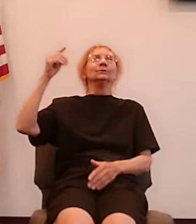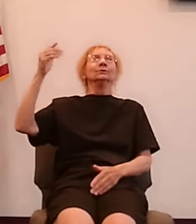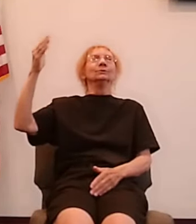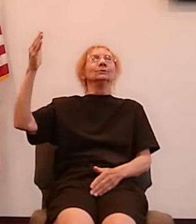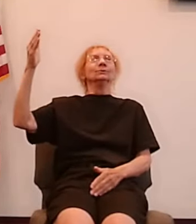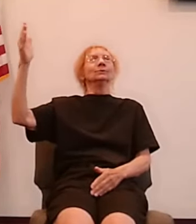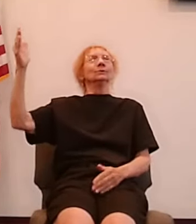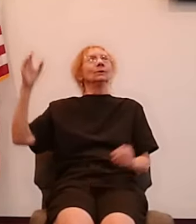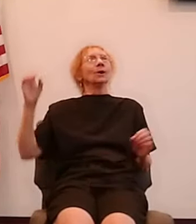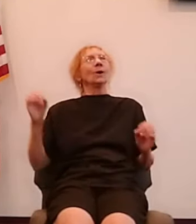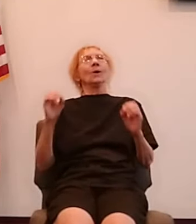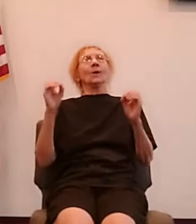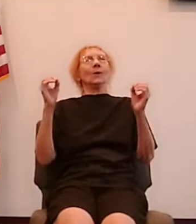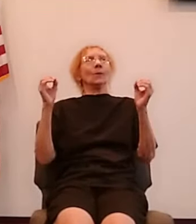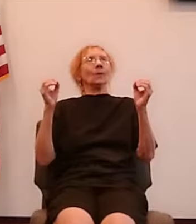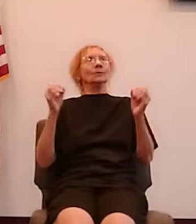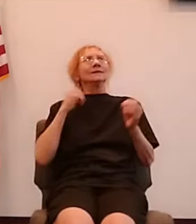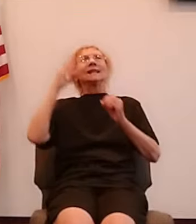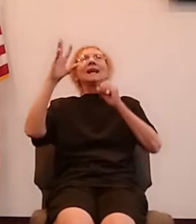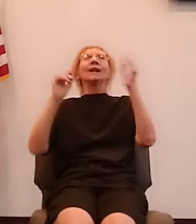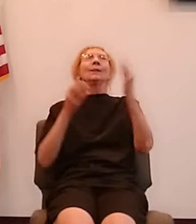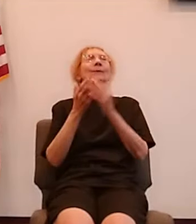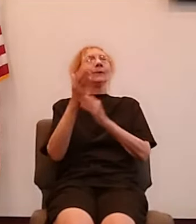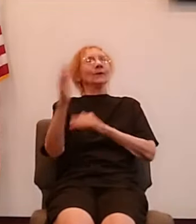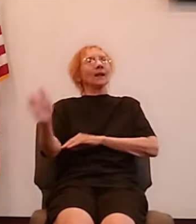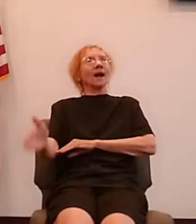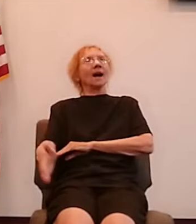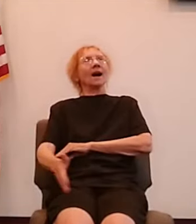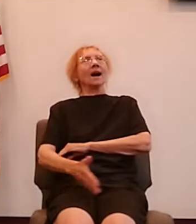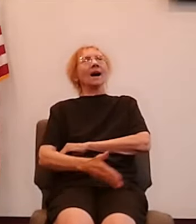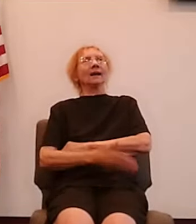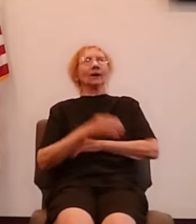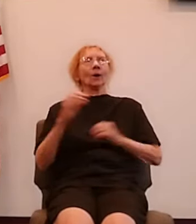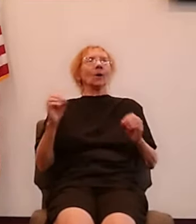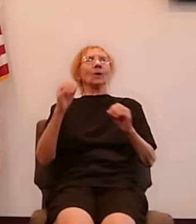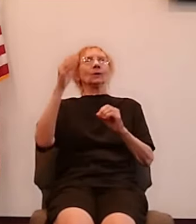Oh God, the battle belongs to you.